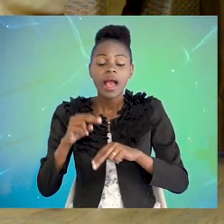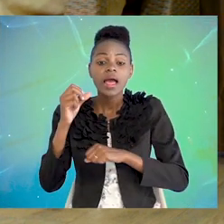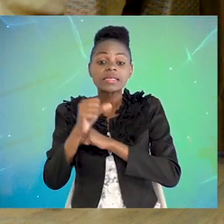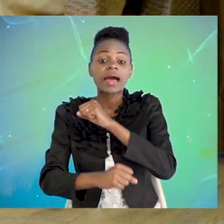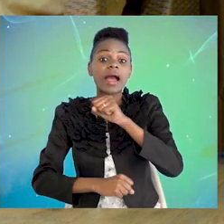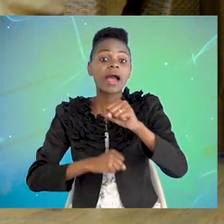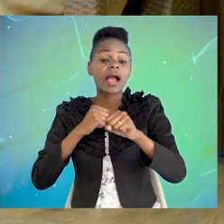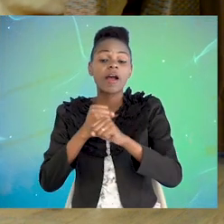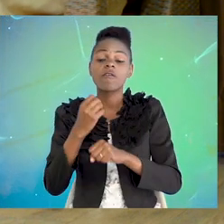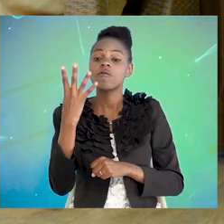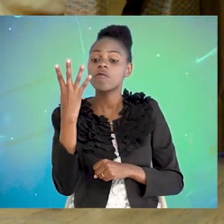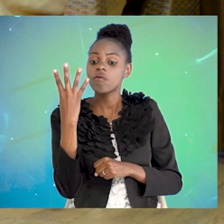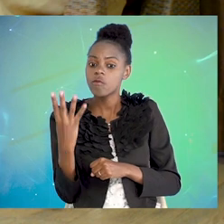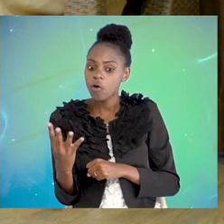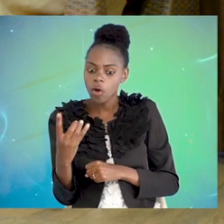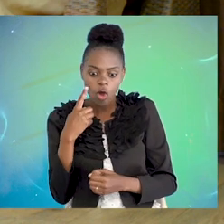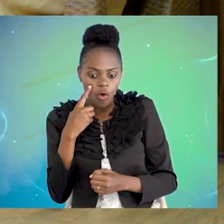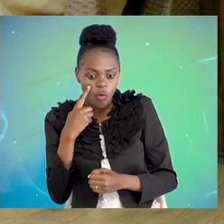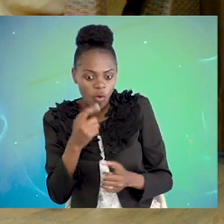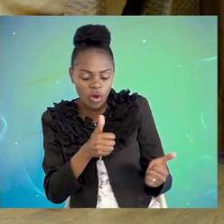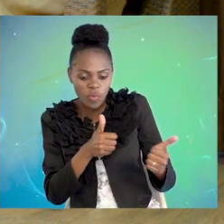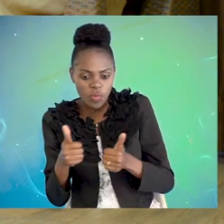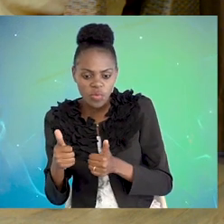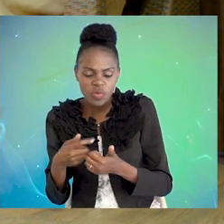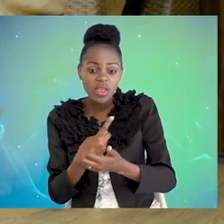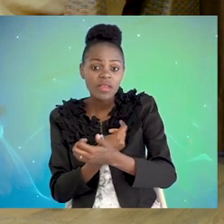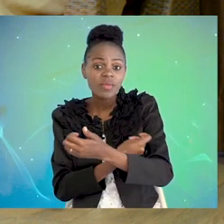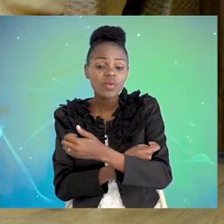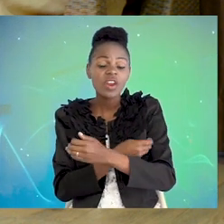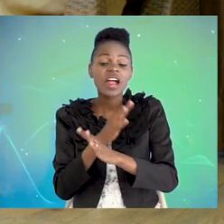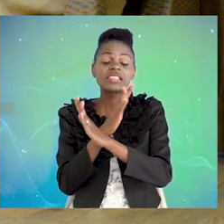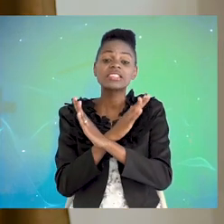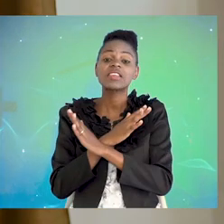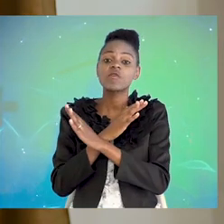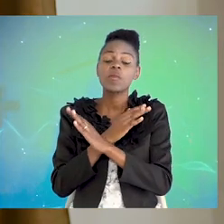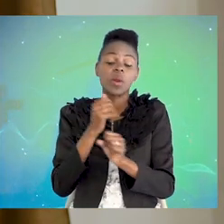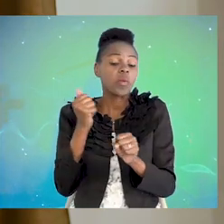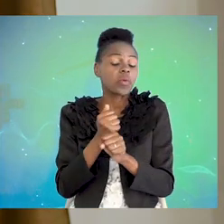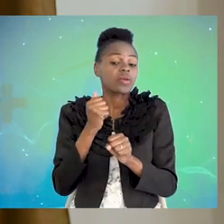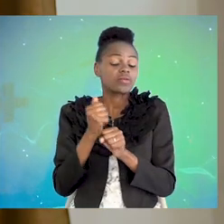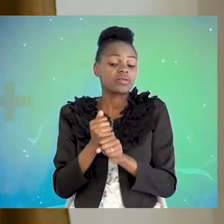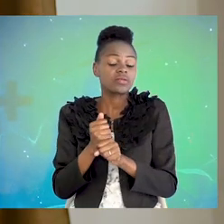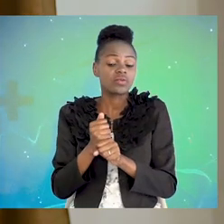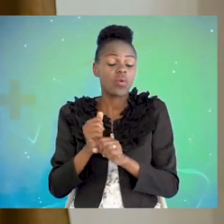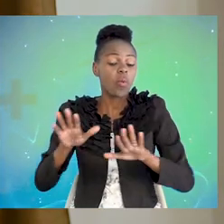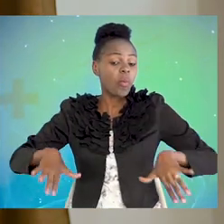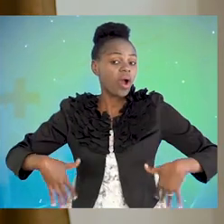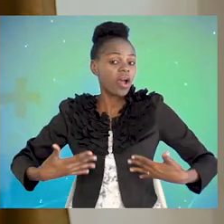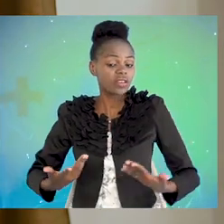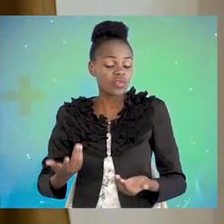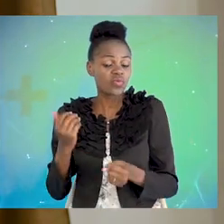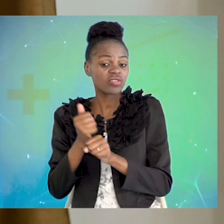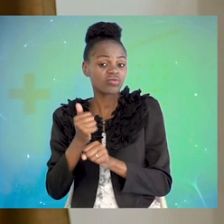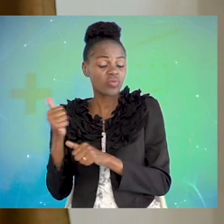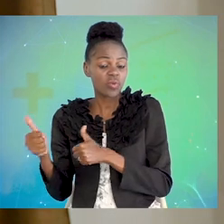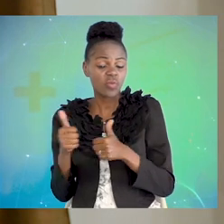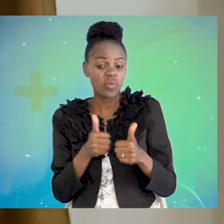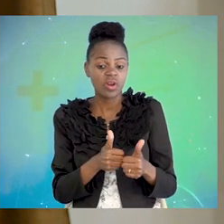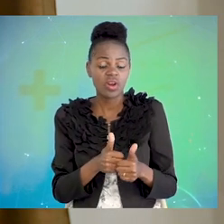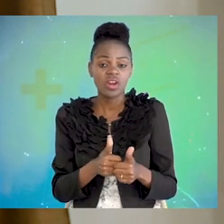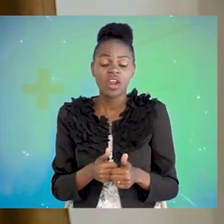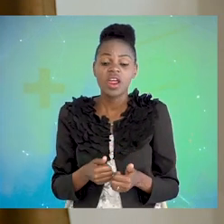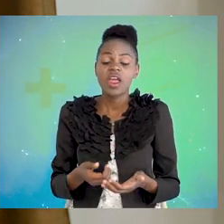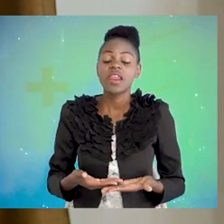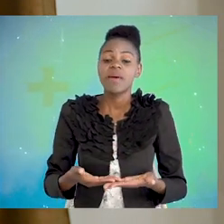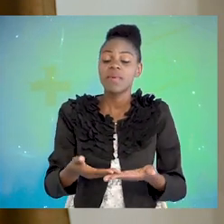4 years testing, is the vaccine safe and does it work? So we vaccinated 28,000